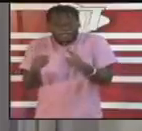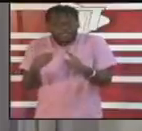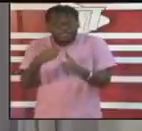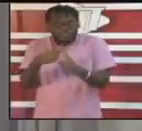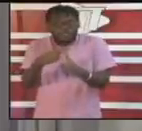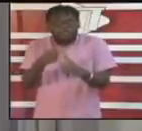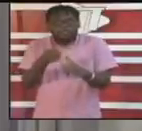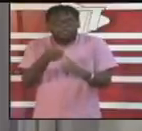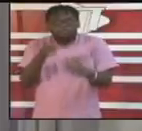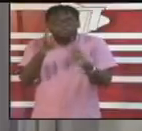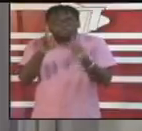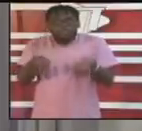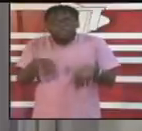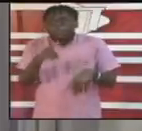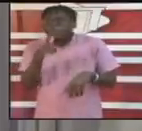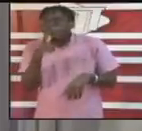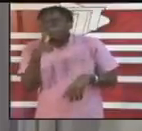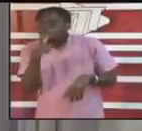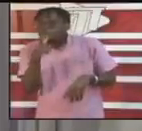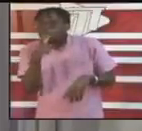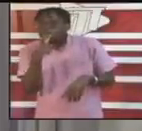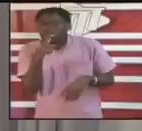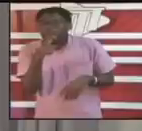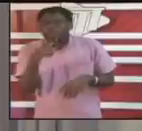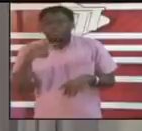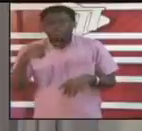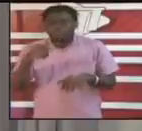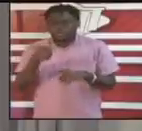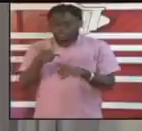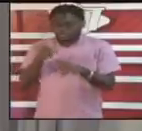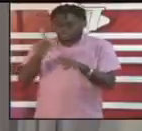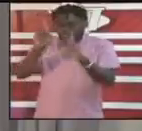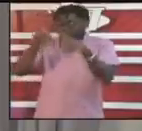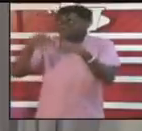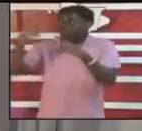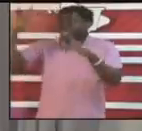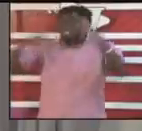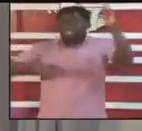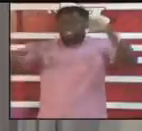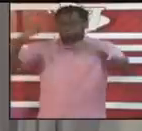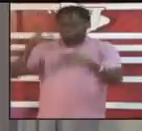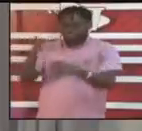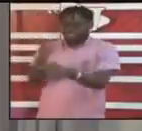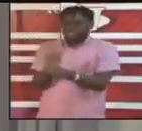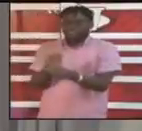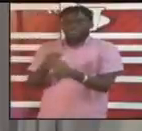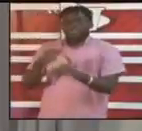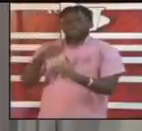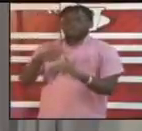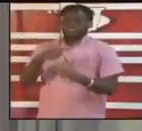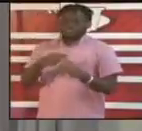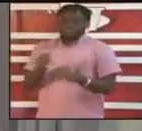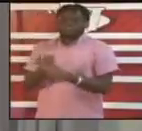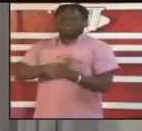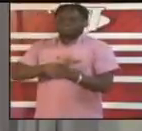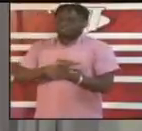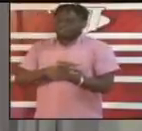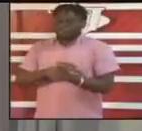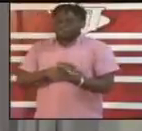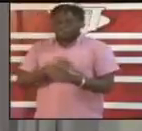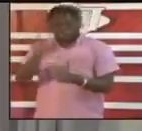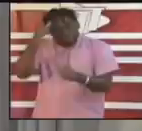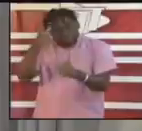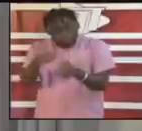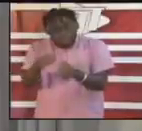That means that as we manage the inflow of our citizens back into Trinidad and